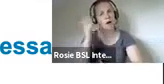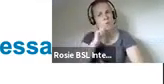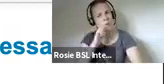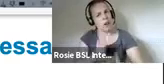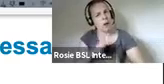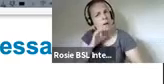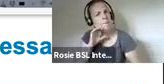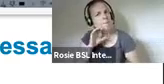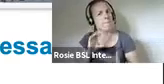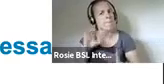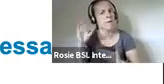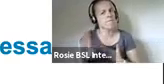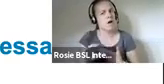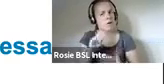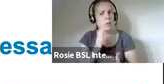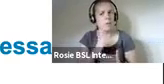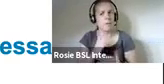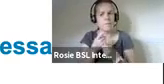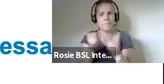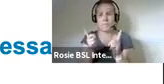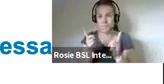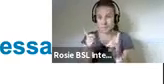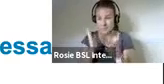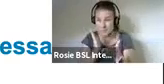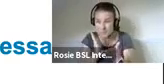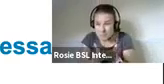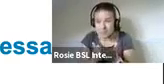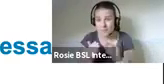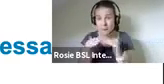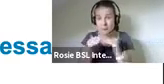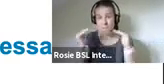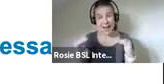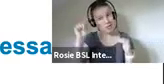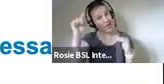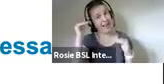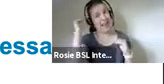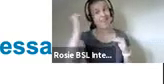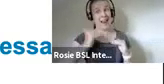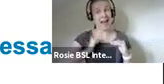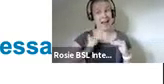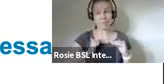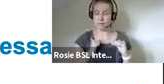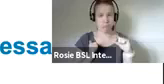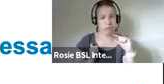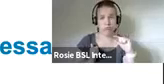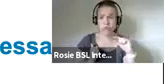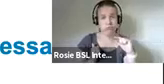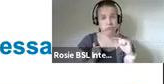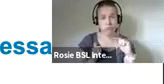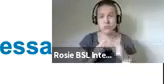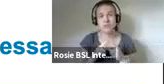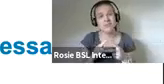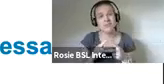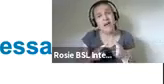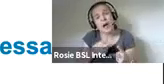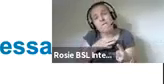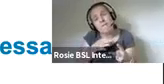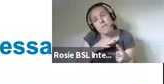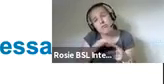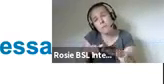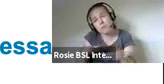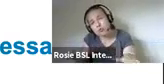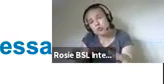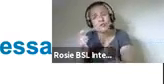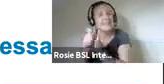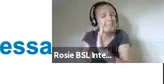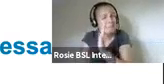the funding levels. Vulnerable children, particularly children at risk of developmental delays and disabilities, are not necessarily